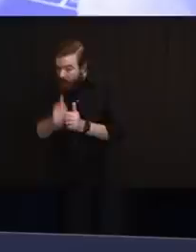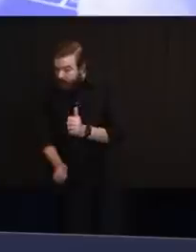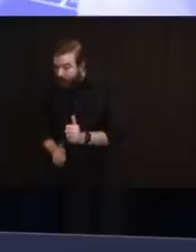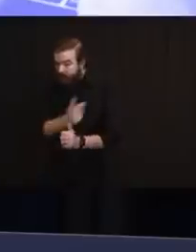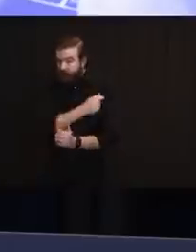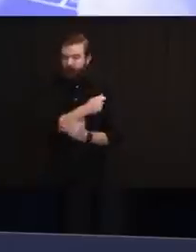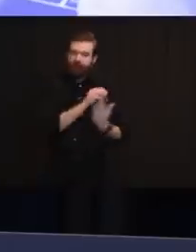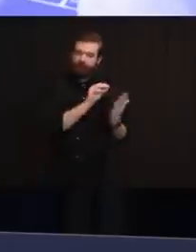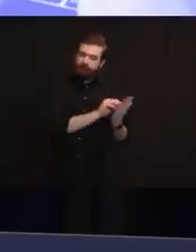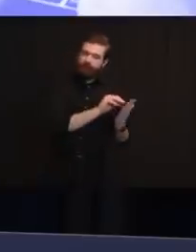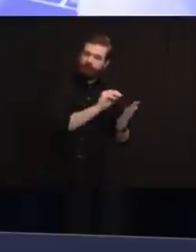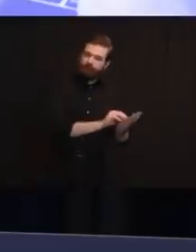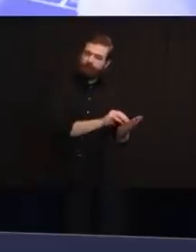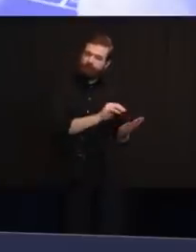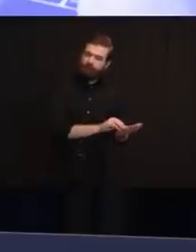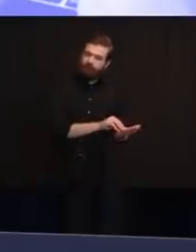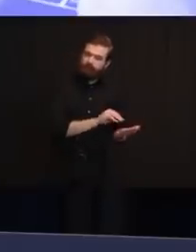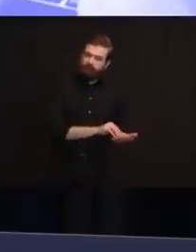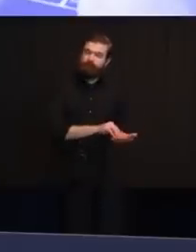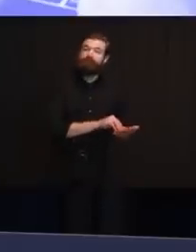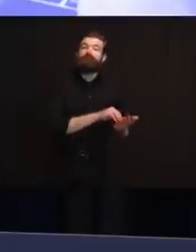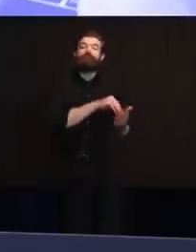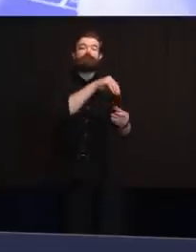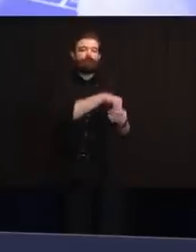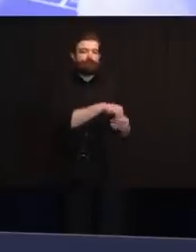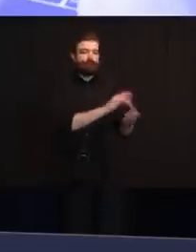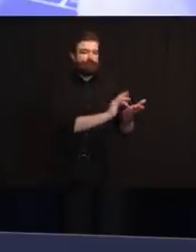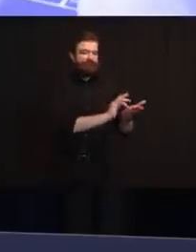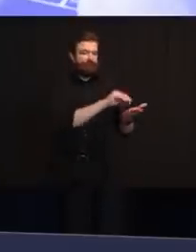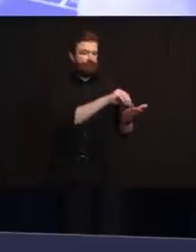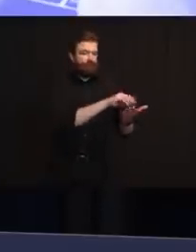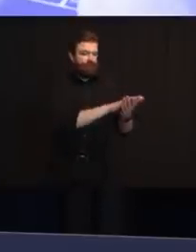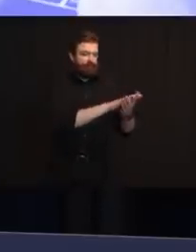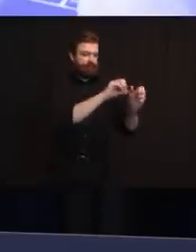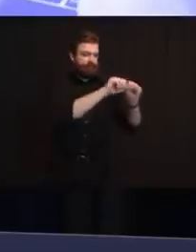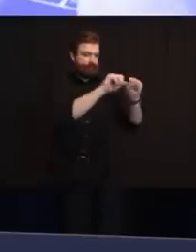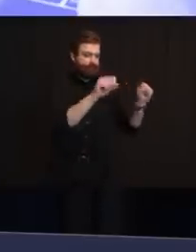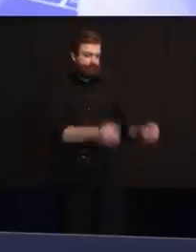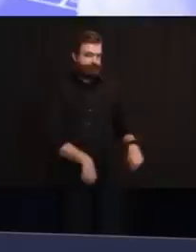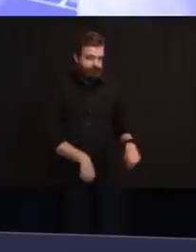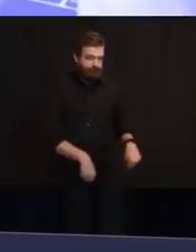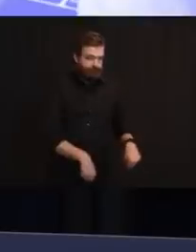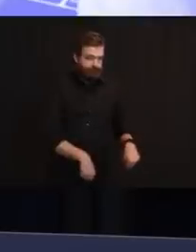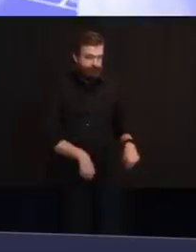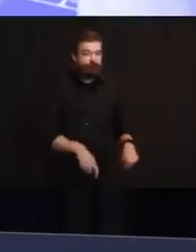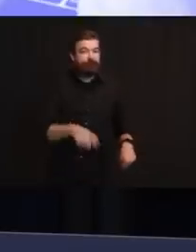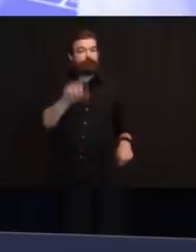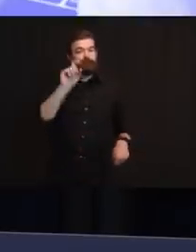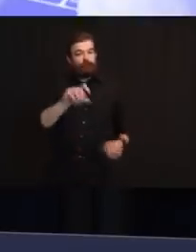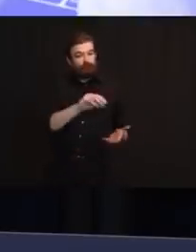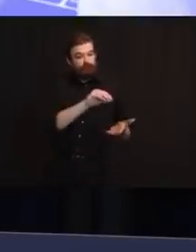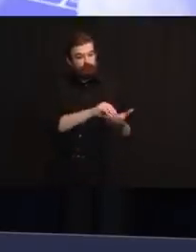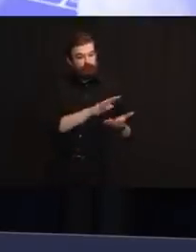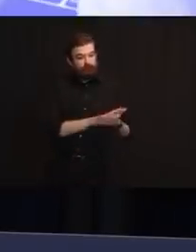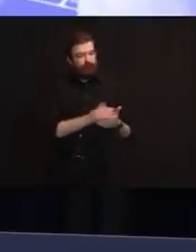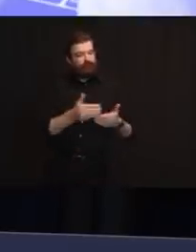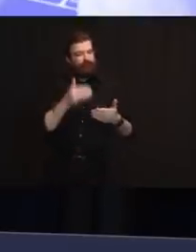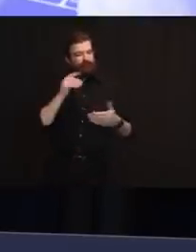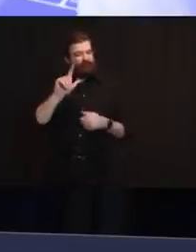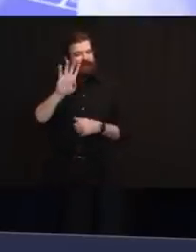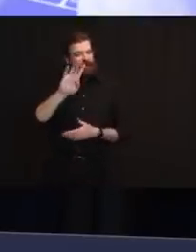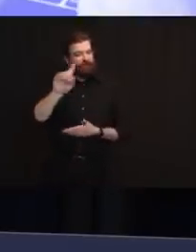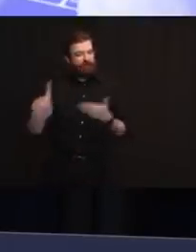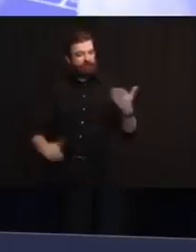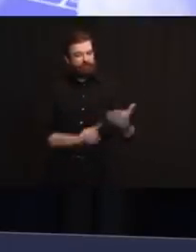within 24 hours of administration. And the providers must be able to have accurate data tracking to ensure that they